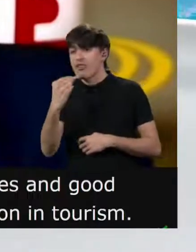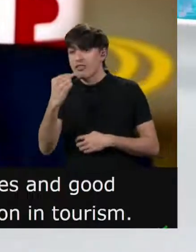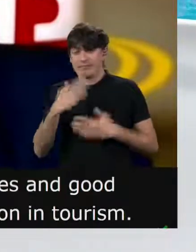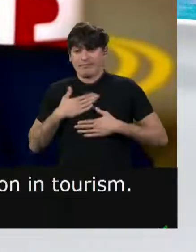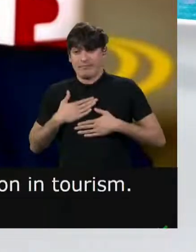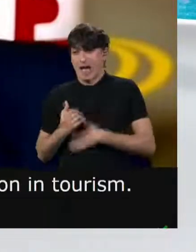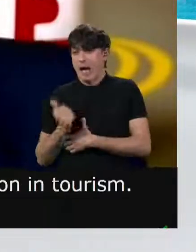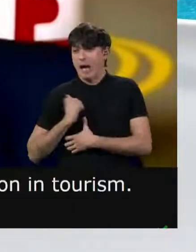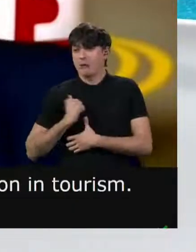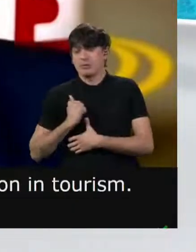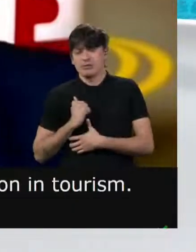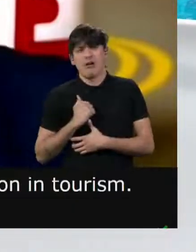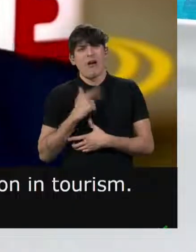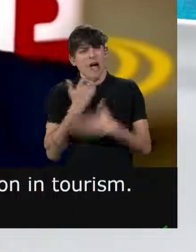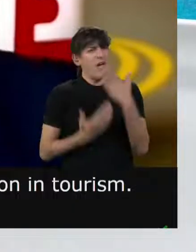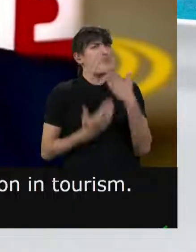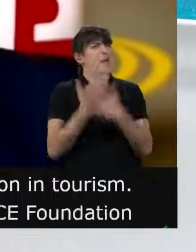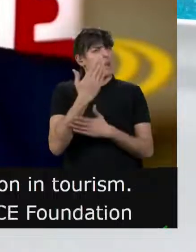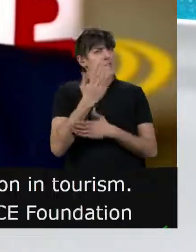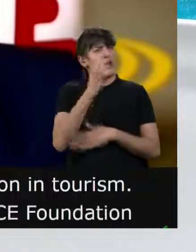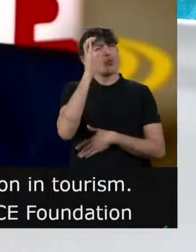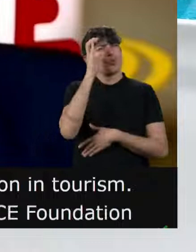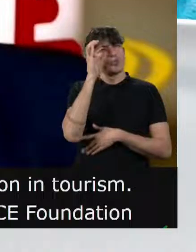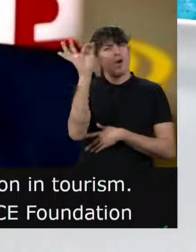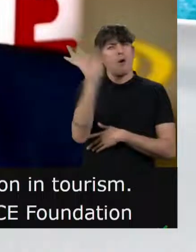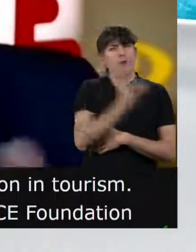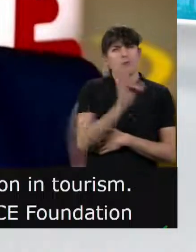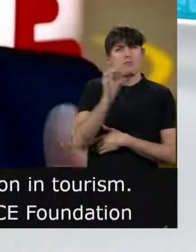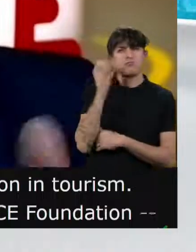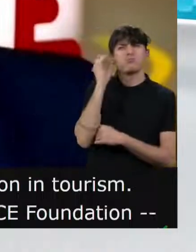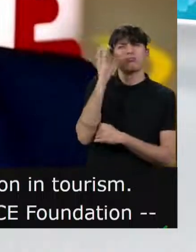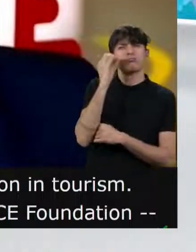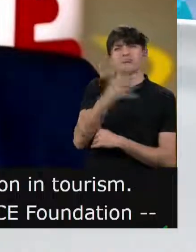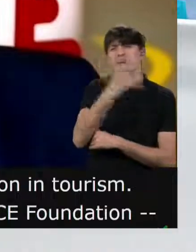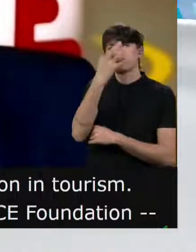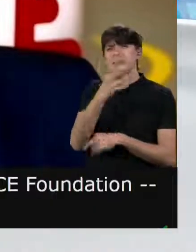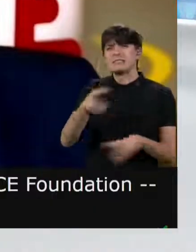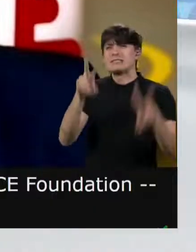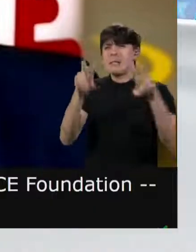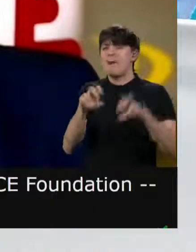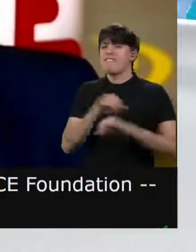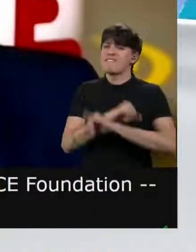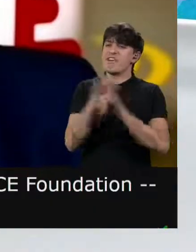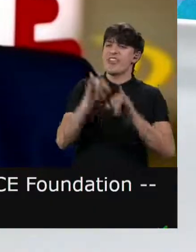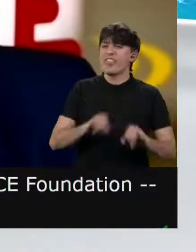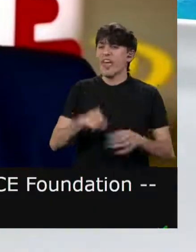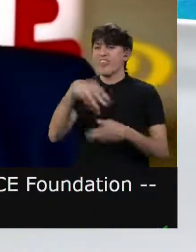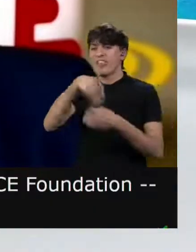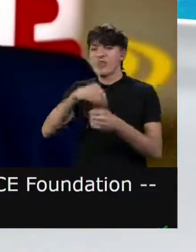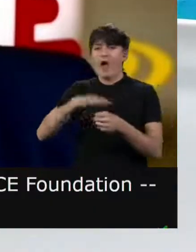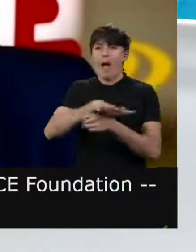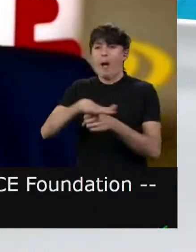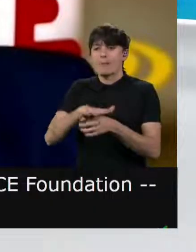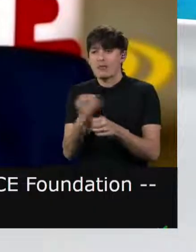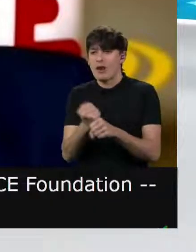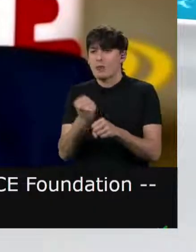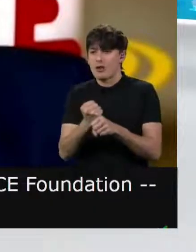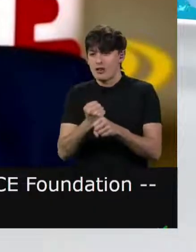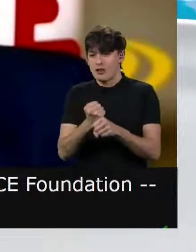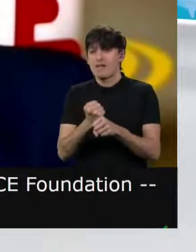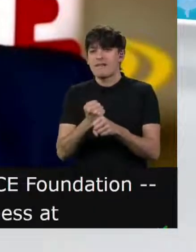ONCE Foundation, and I just heard this morning someone say on happiness at work, and